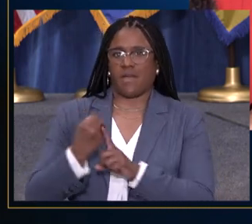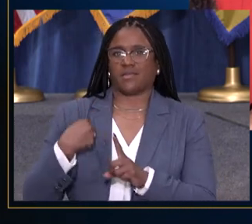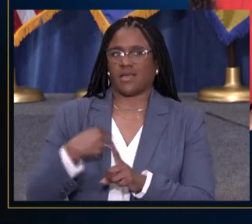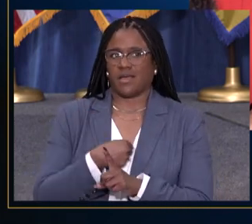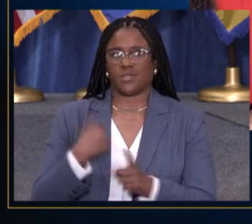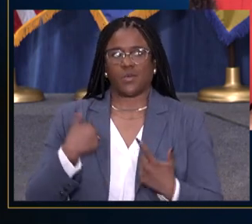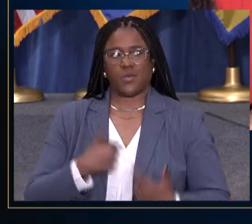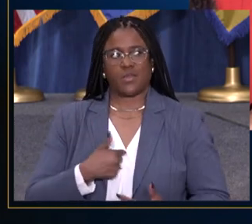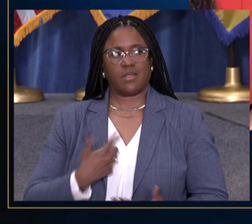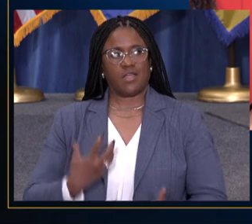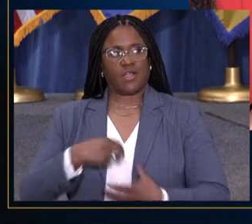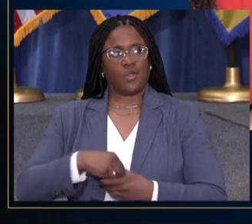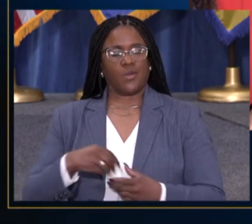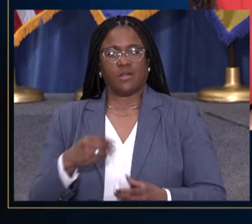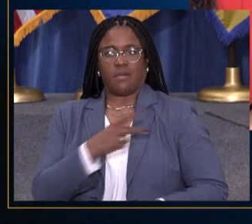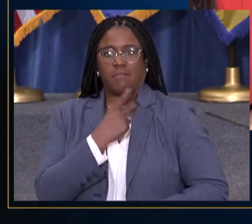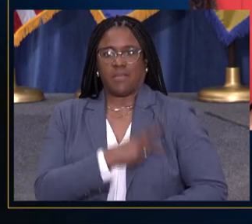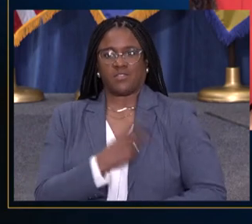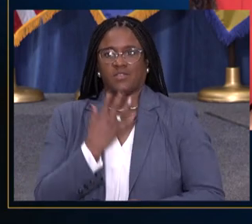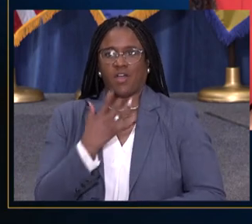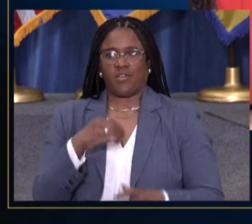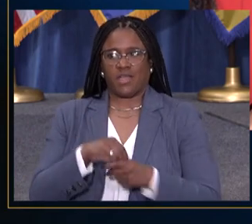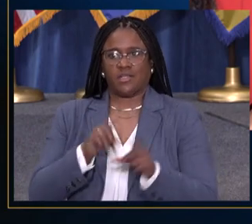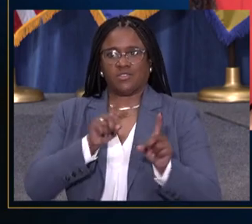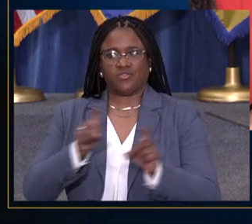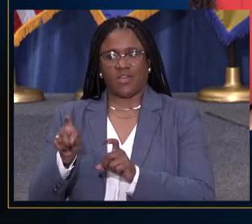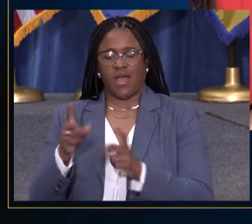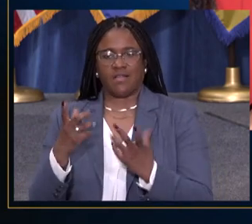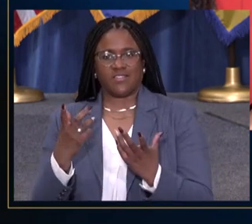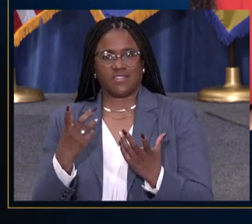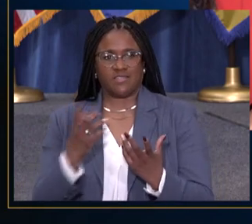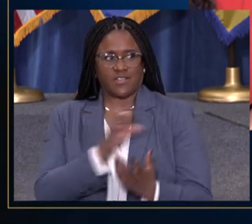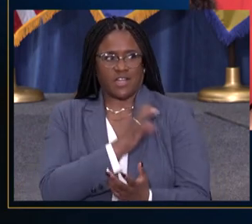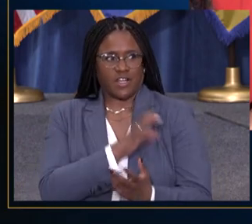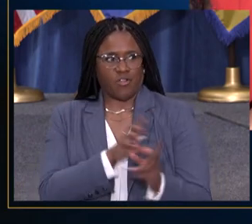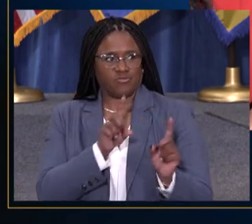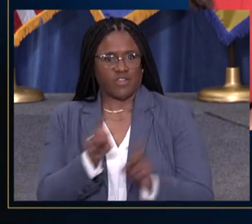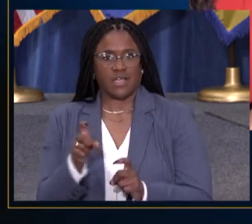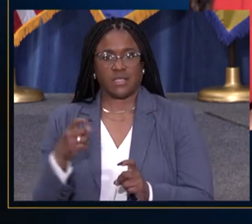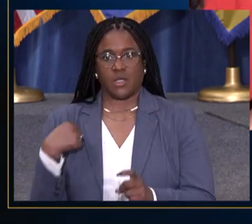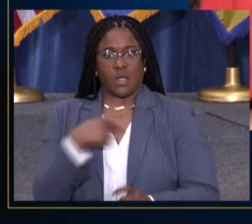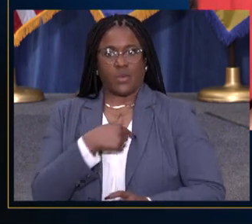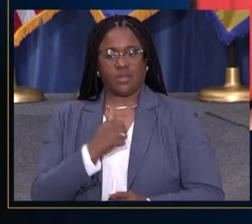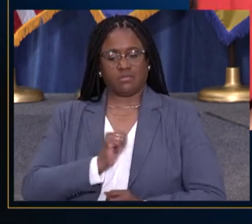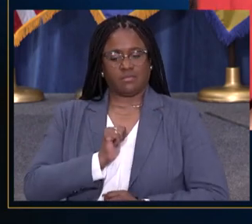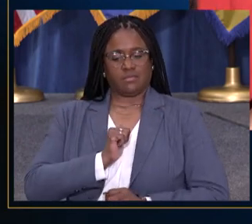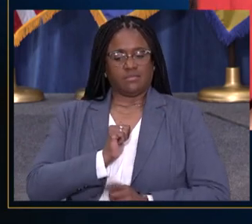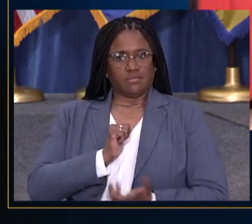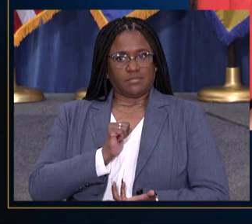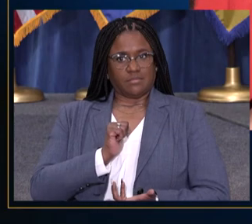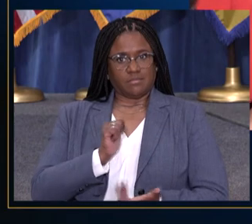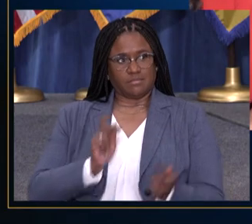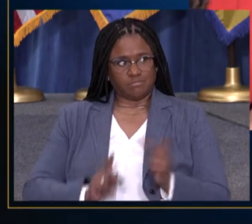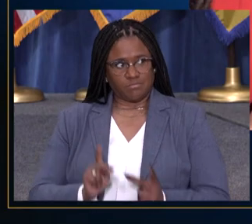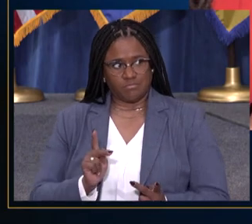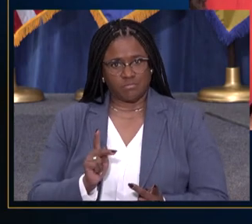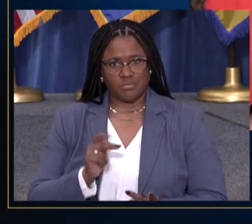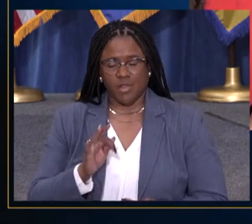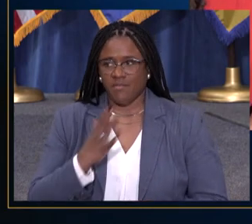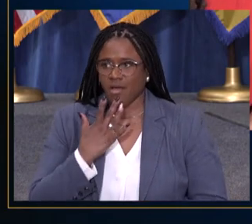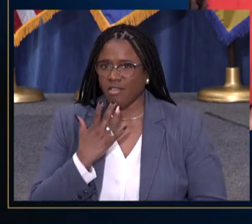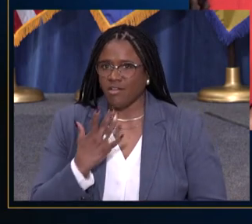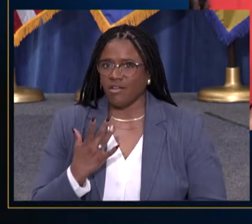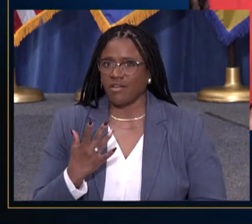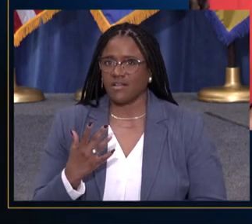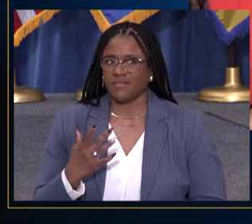We include patients of color in clinical trials more. If we're a person of color, it all goes back to that importance